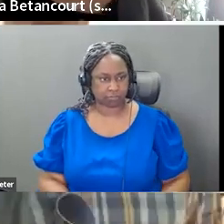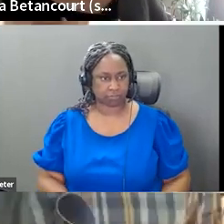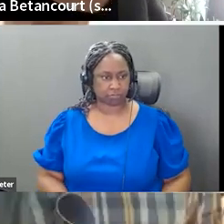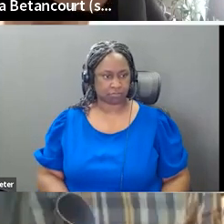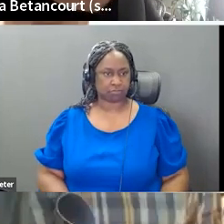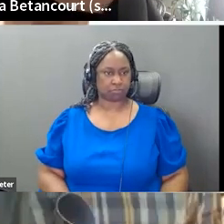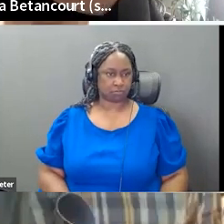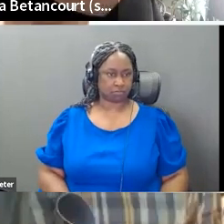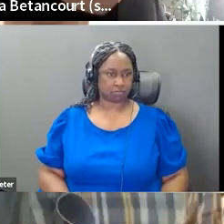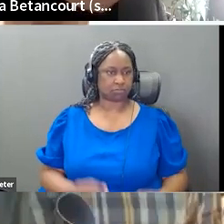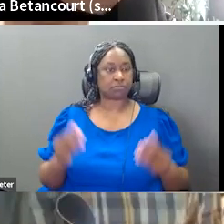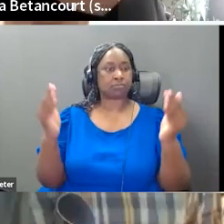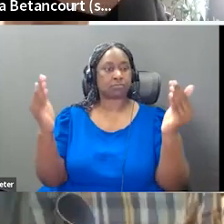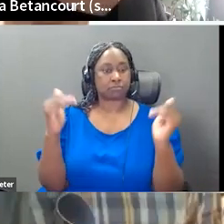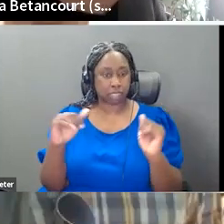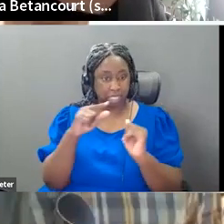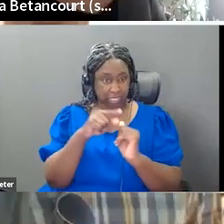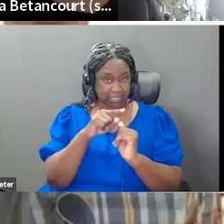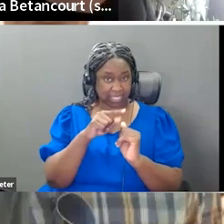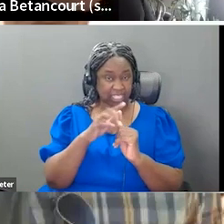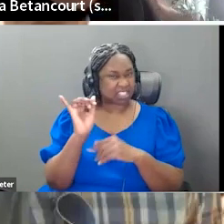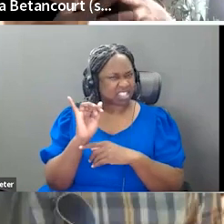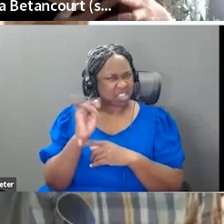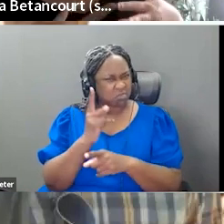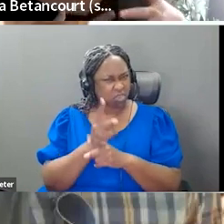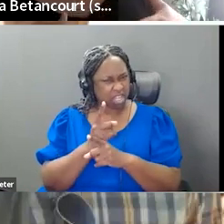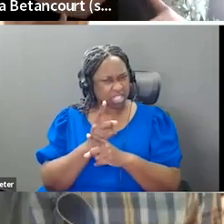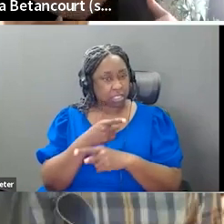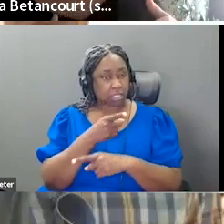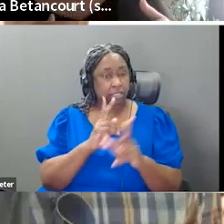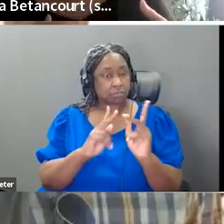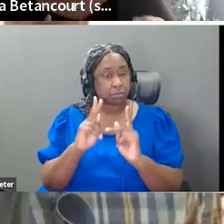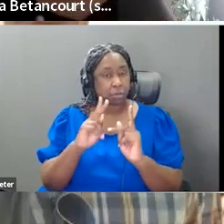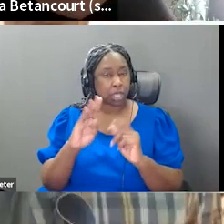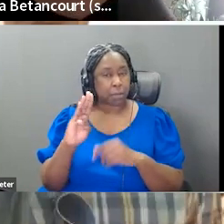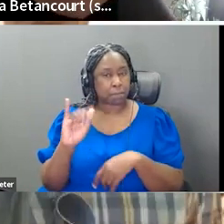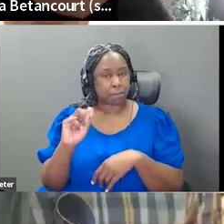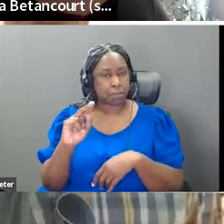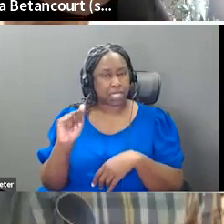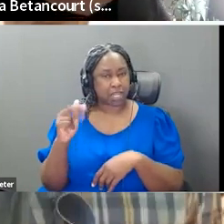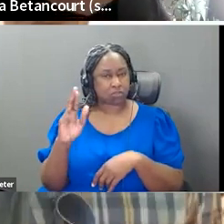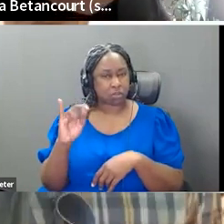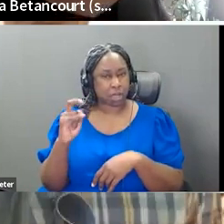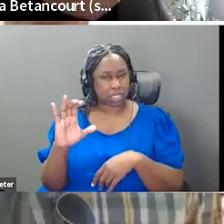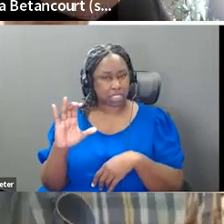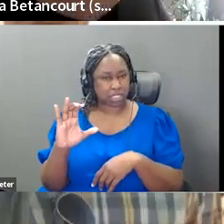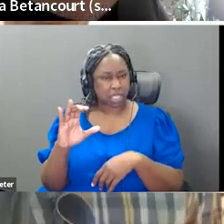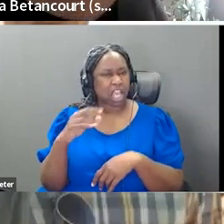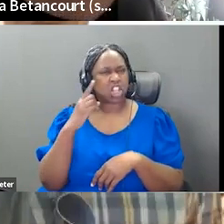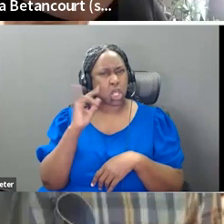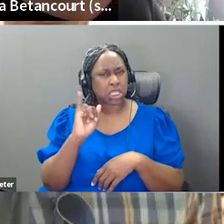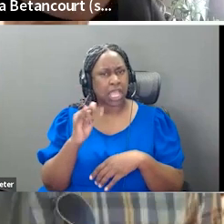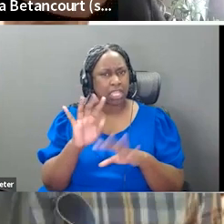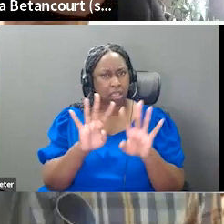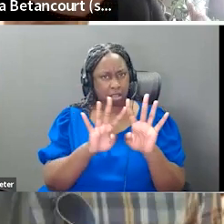The subtleties in this one are the same, right? All of these people in this Banana Republic ad look like they're all in a line at